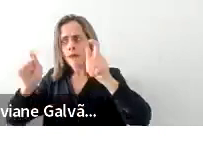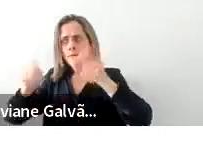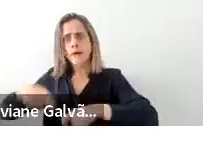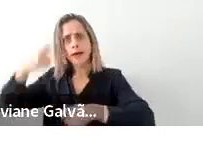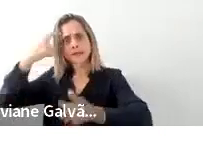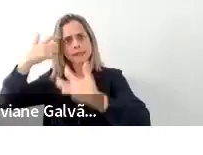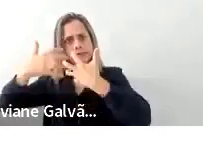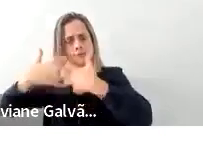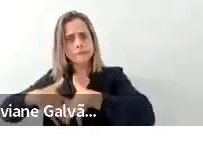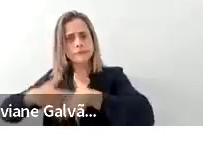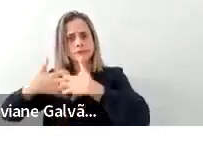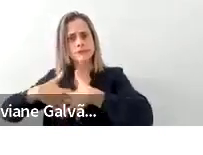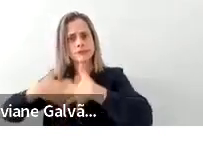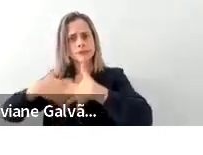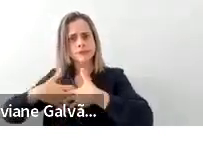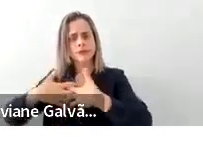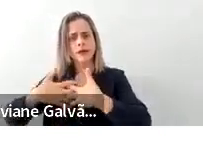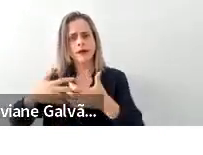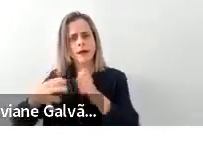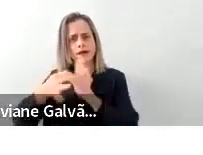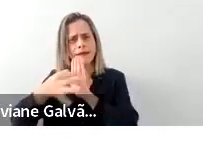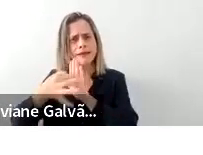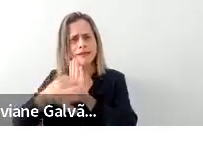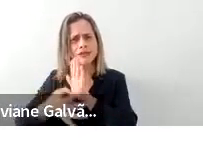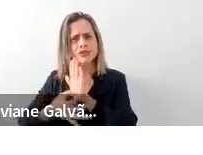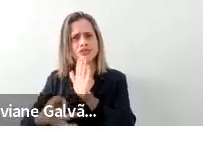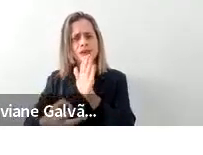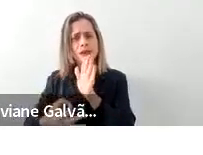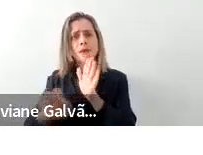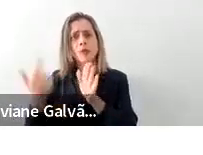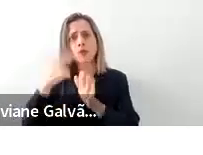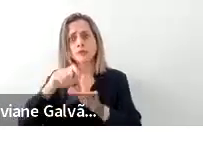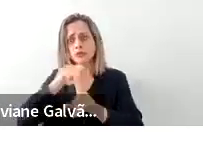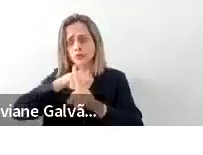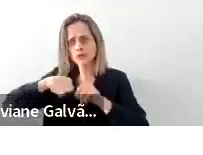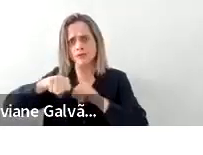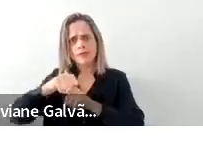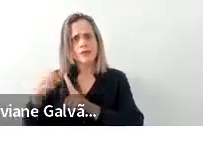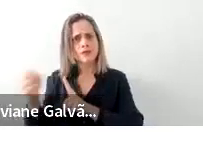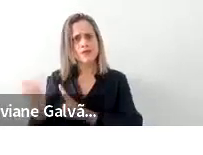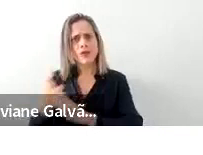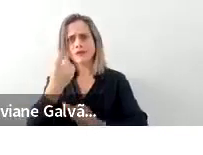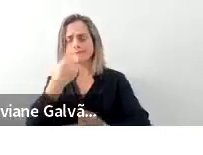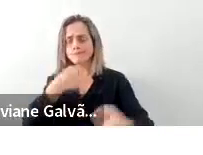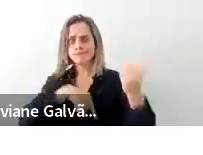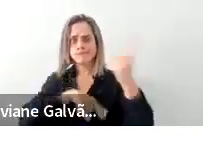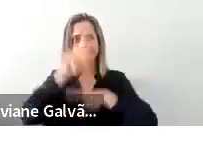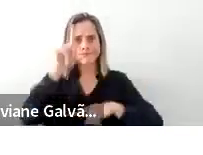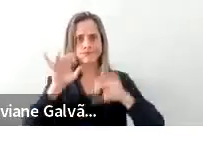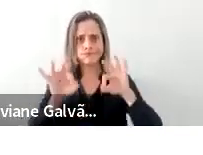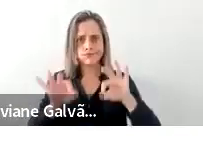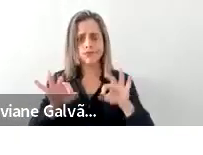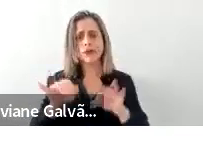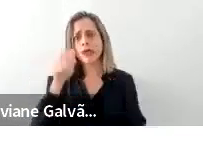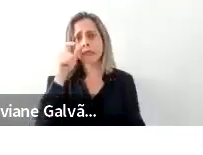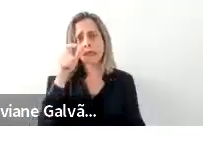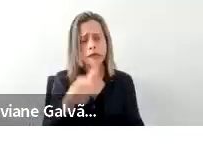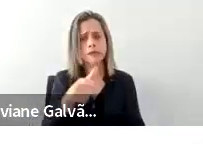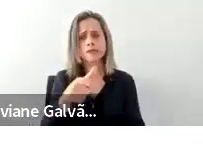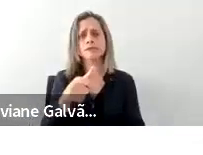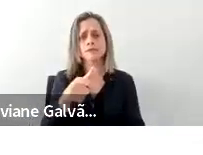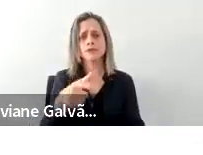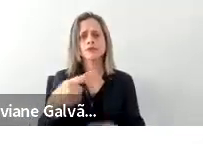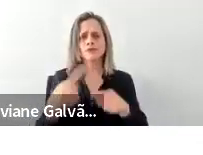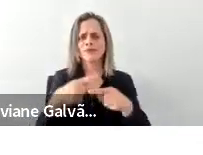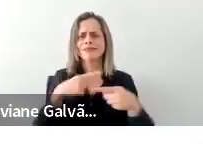this psychology. And that's very interesting, because much of the discussion surrounding Marxist psychology often says that,